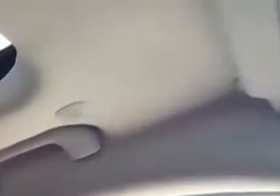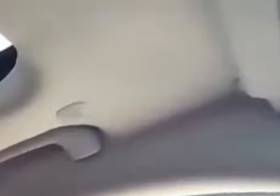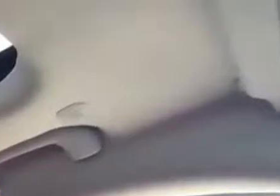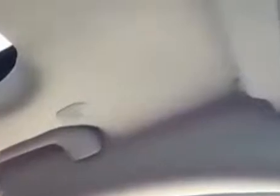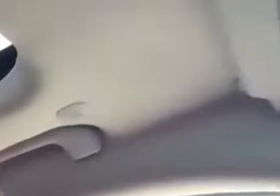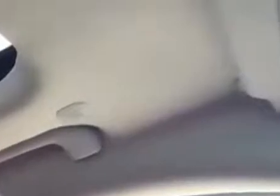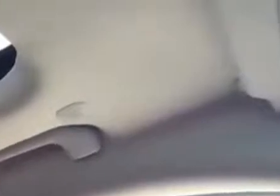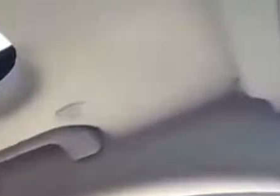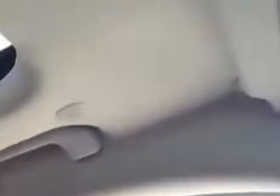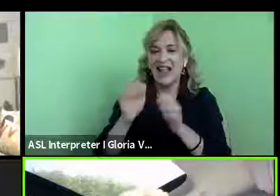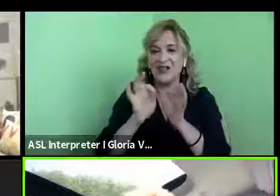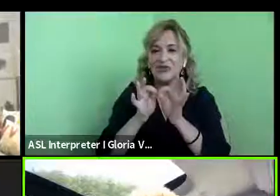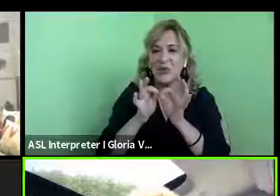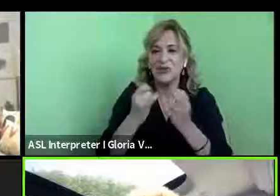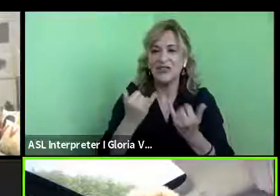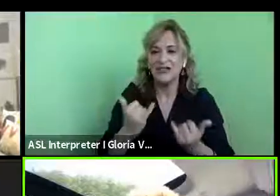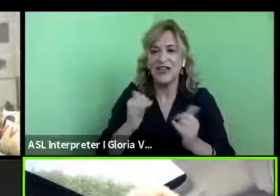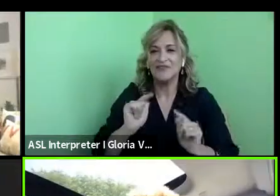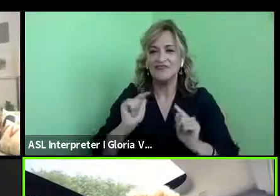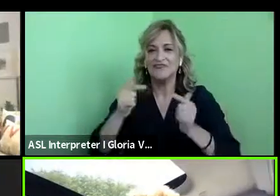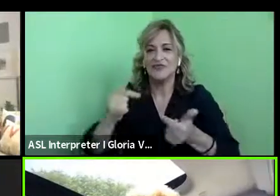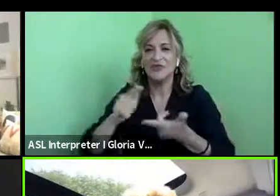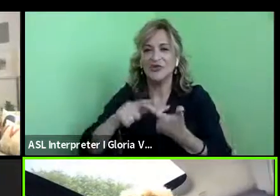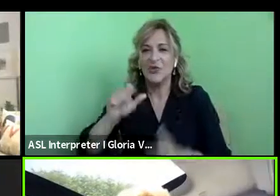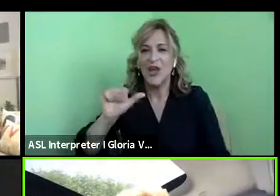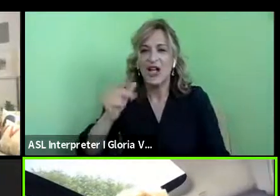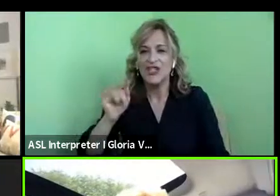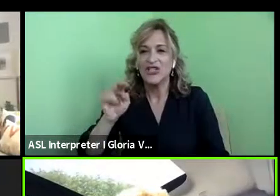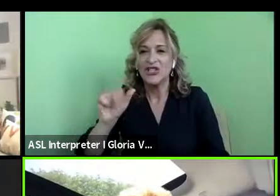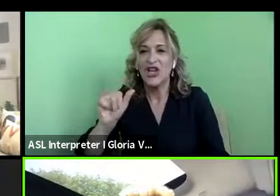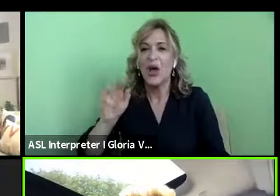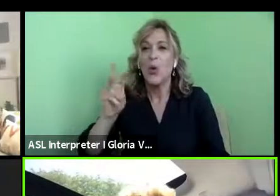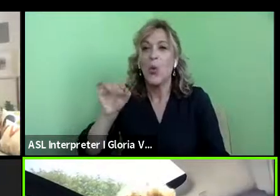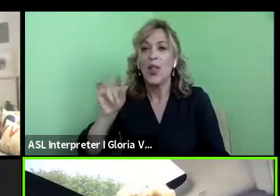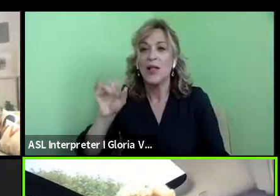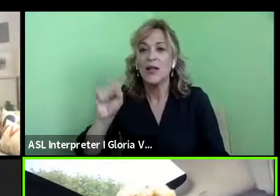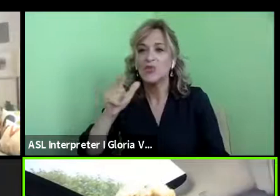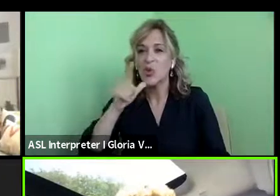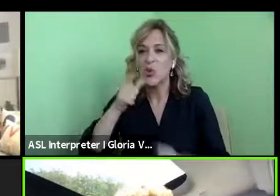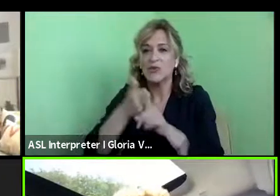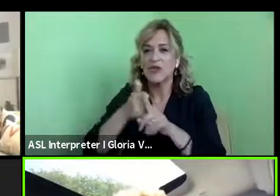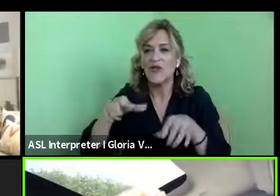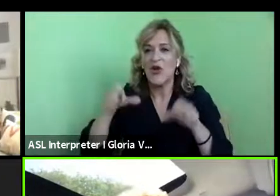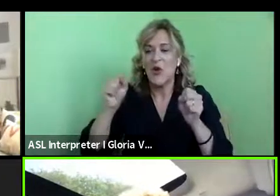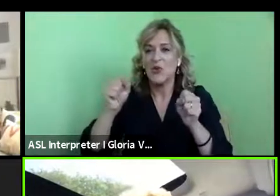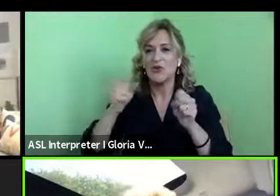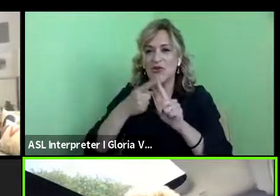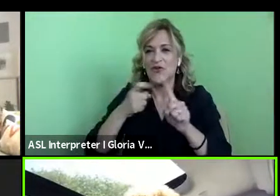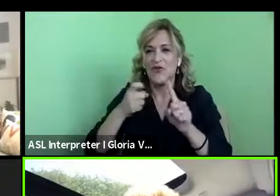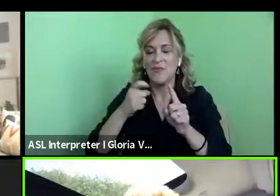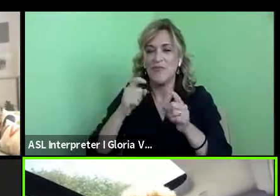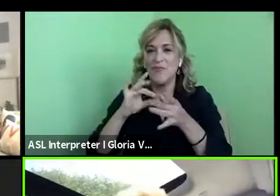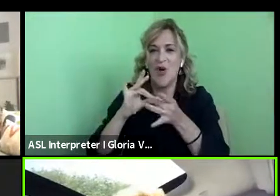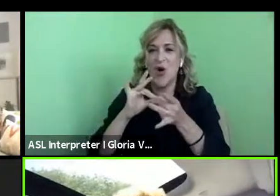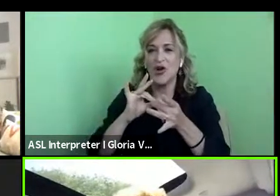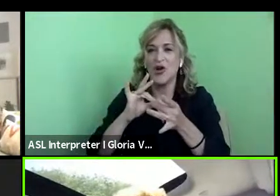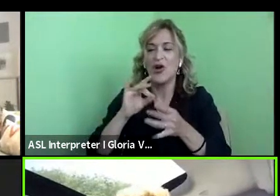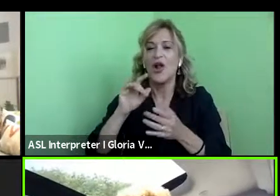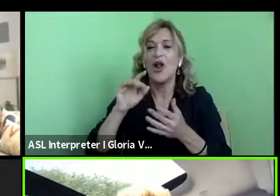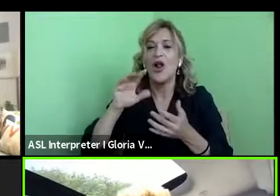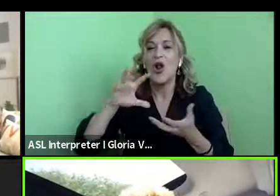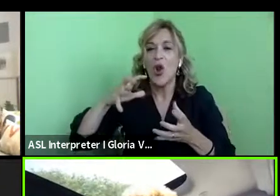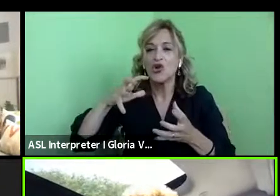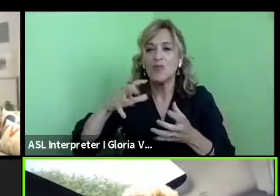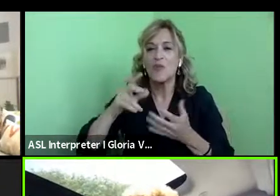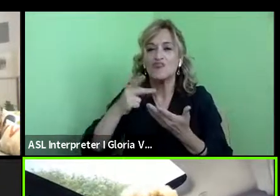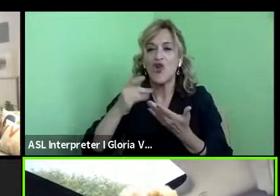turn it over to Ayesha Williams, our host today from our partner, the Laundromat Project, for a few words of welcome and